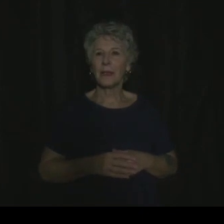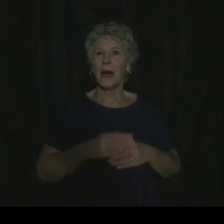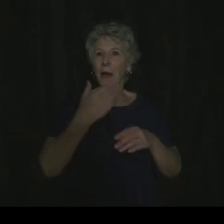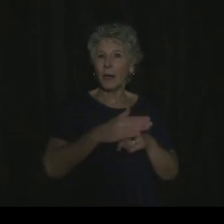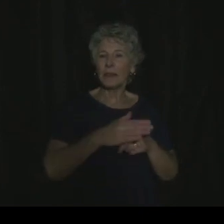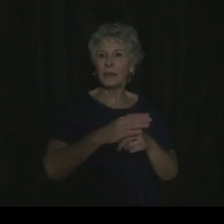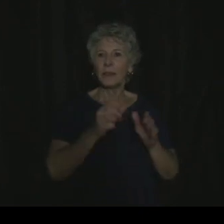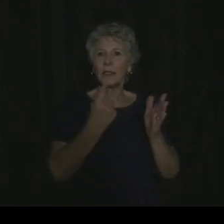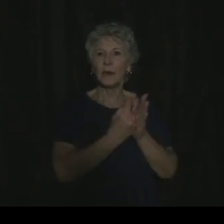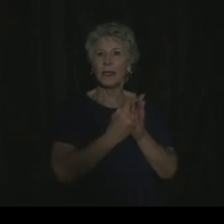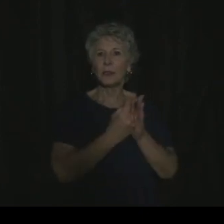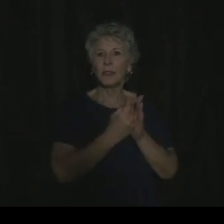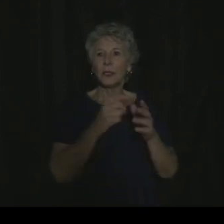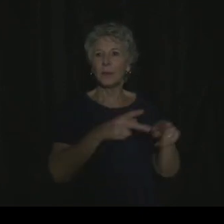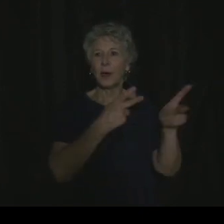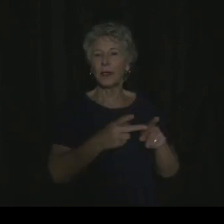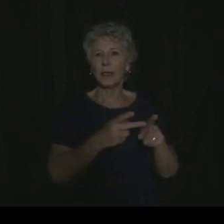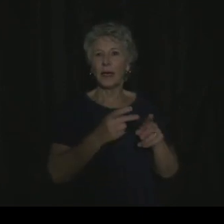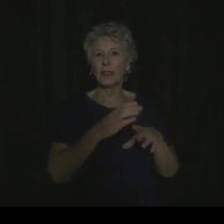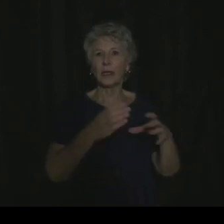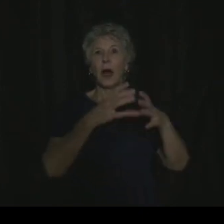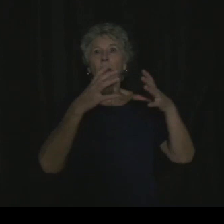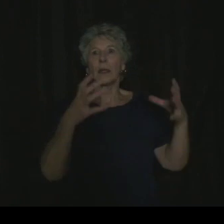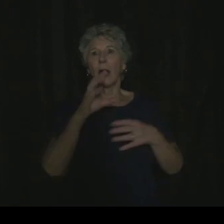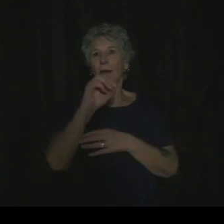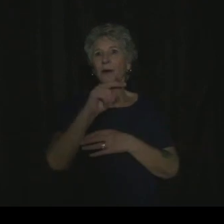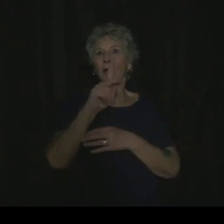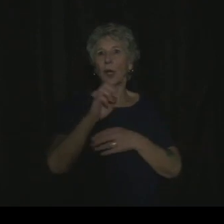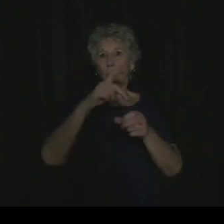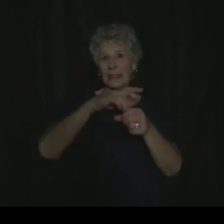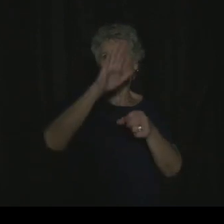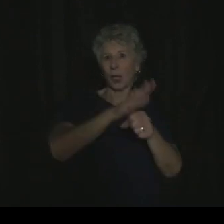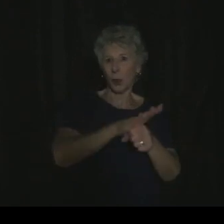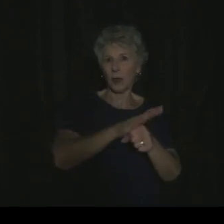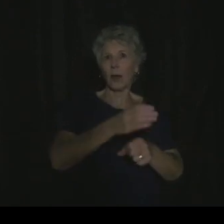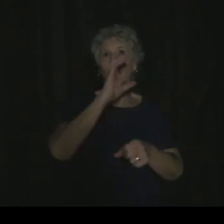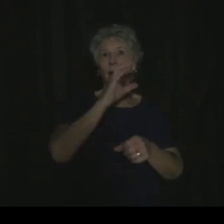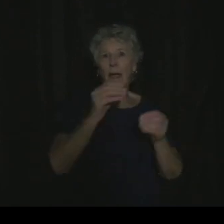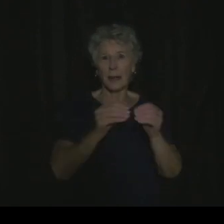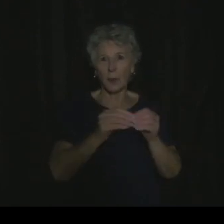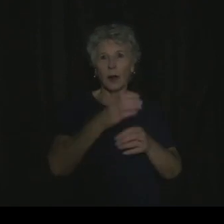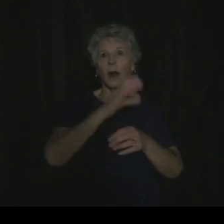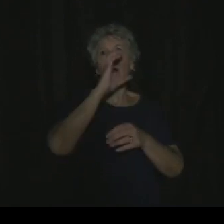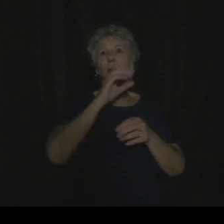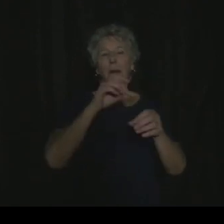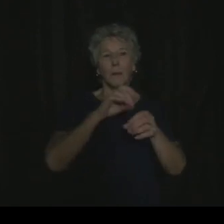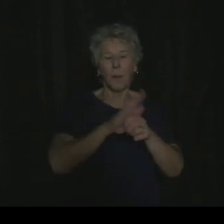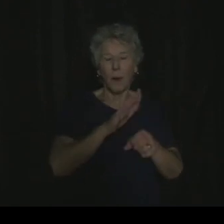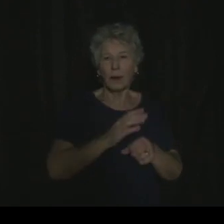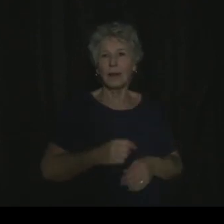party, and I drink Coke. And I drink a lot of Coke. And a lot. And some more. So the party was